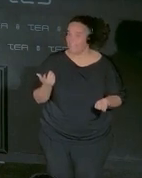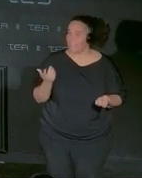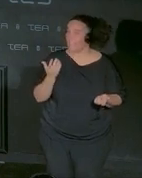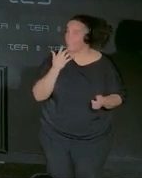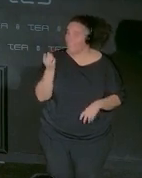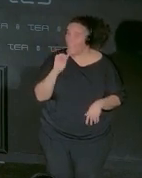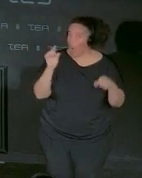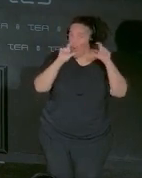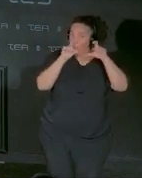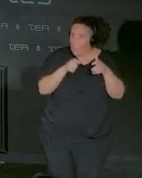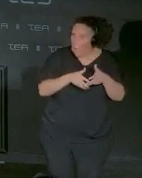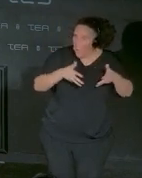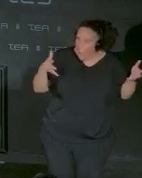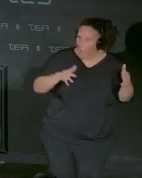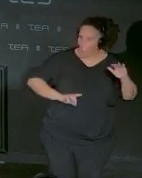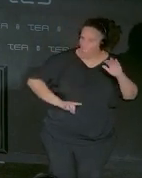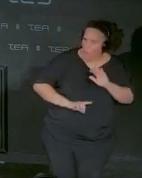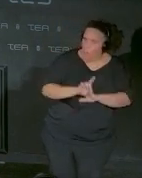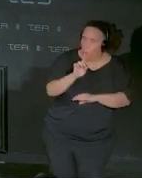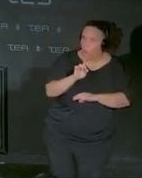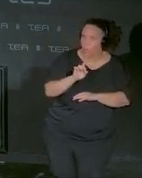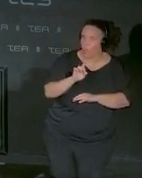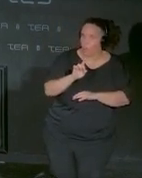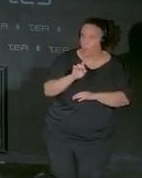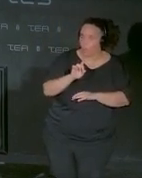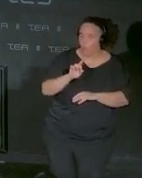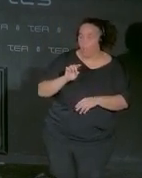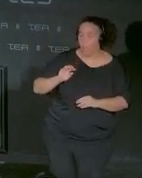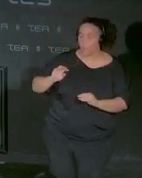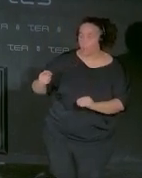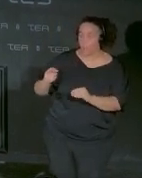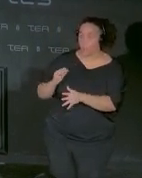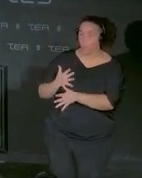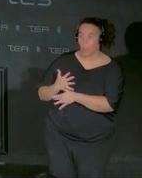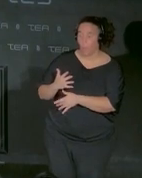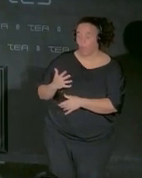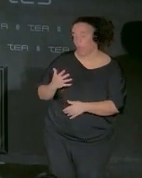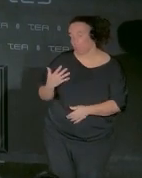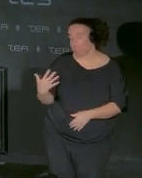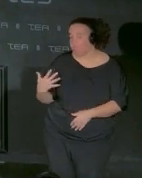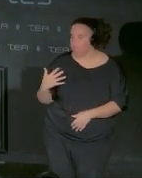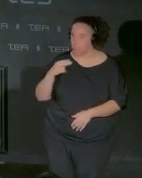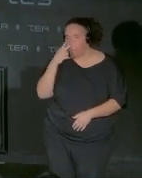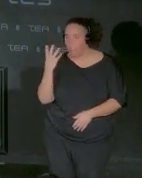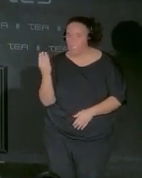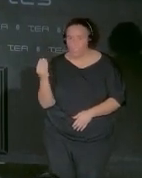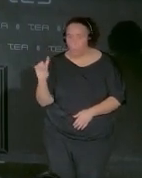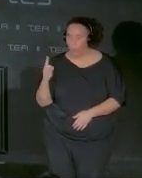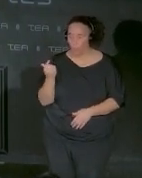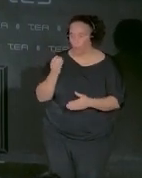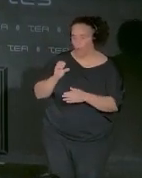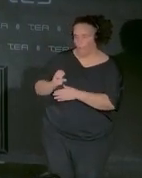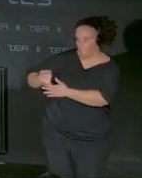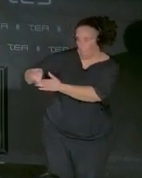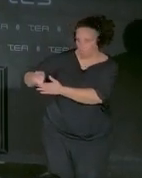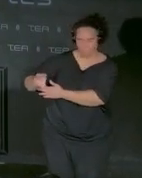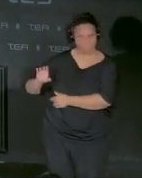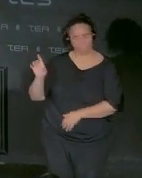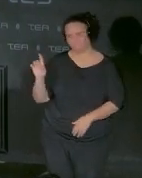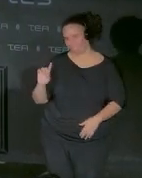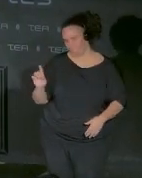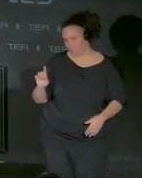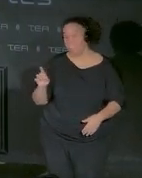shitty contract. So they're not going to say that, of course, but it's usually the case. And we think one of the duties of a cultural fund is